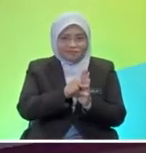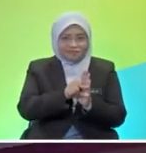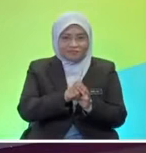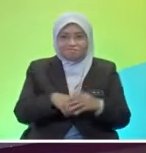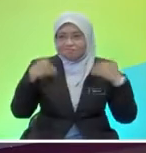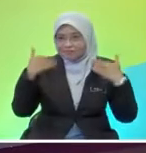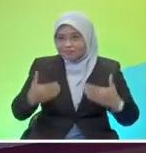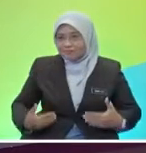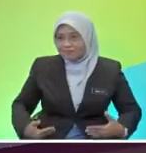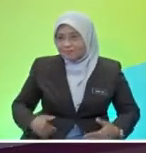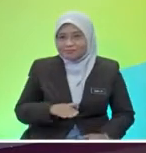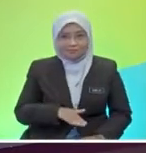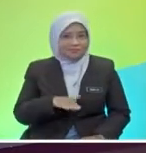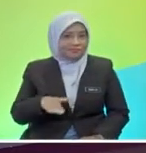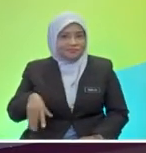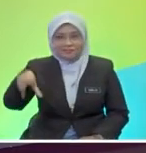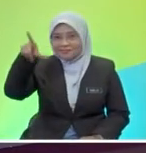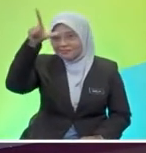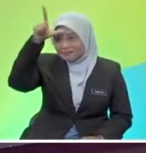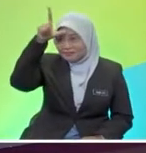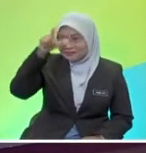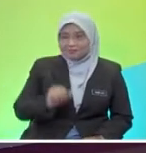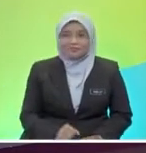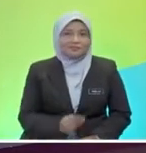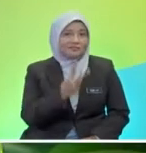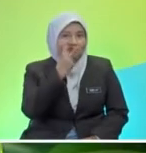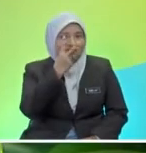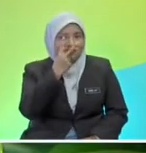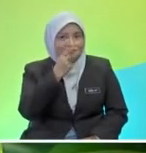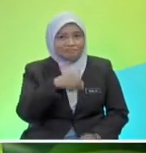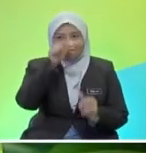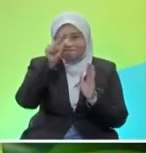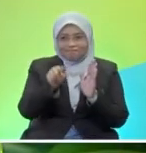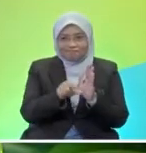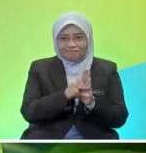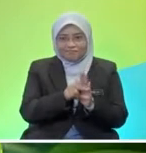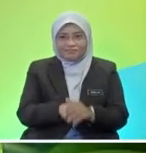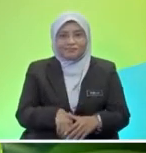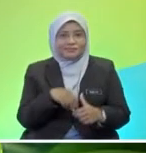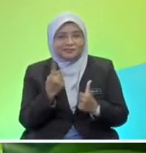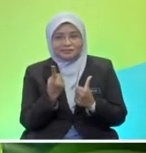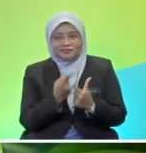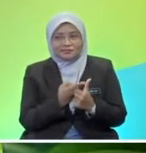body part. Okay. Okay, let's look at the first part. This is the